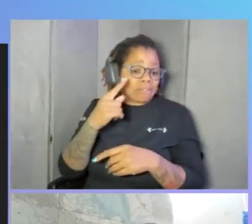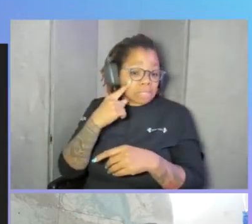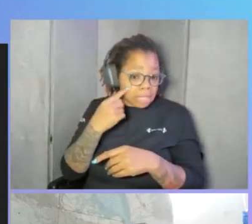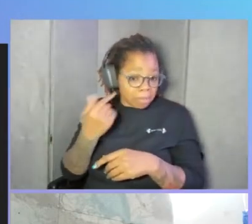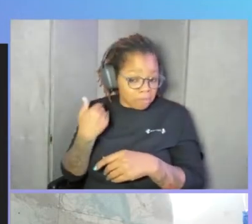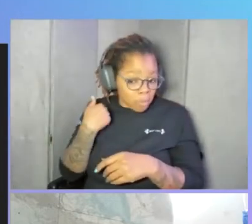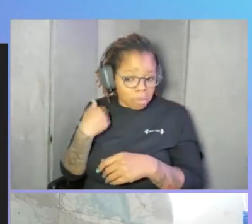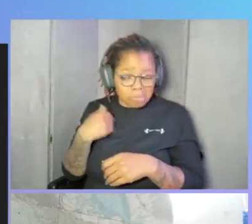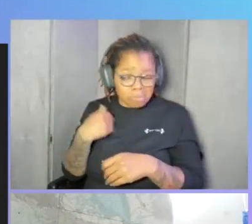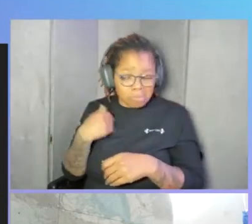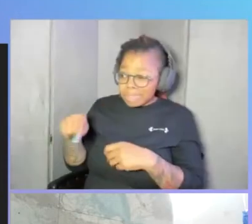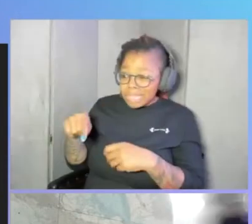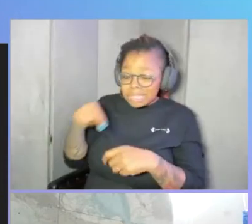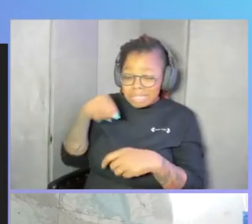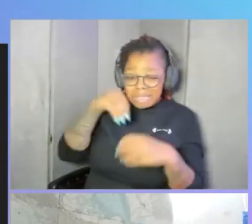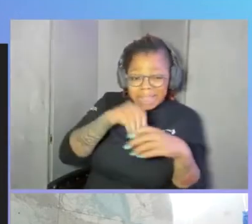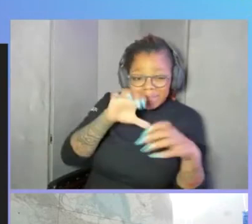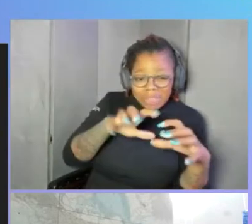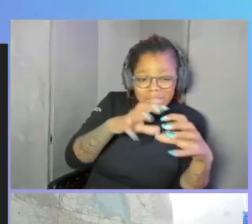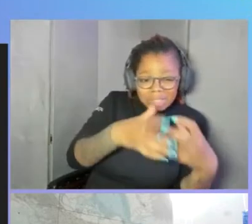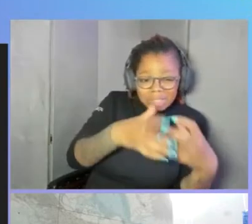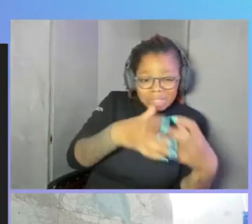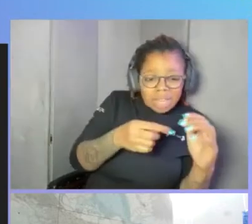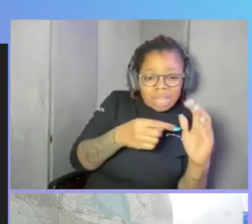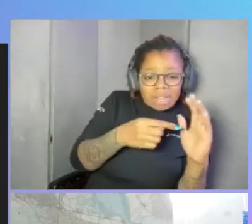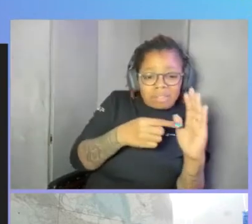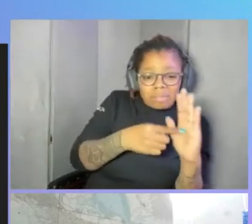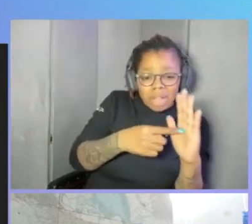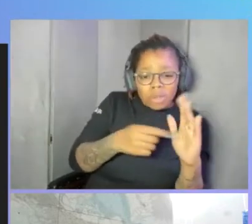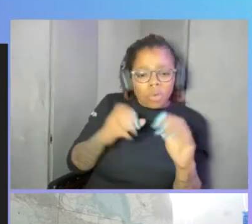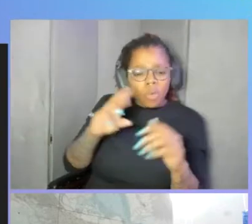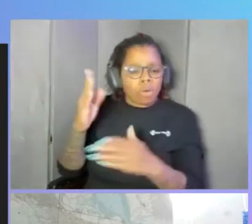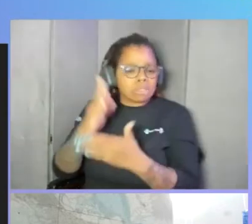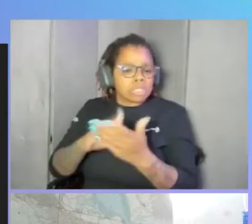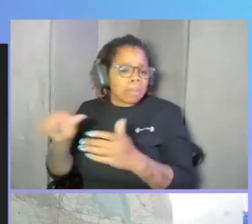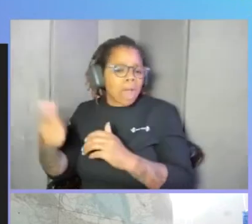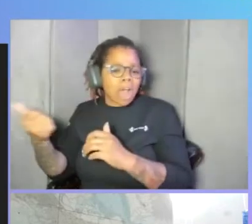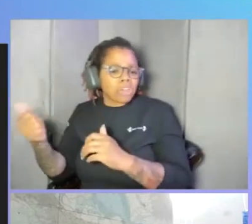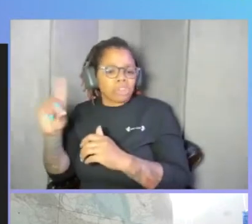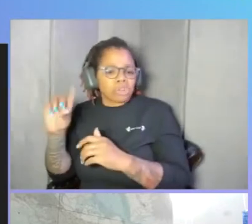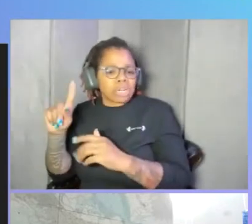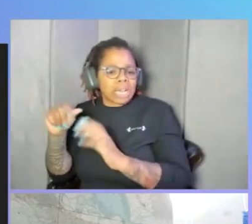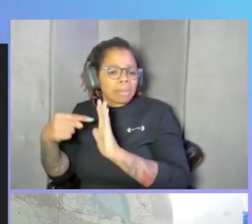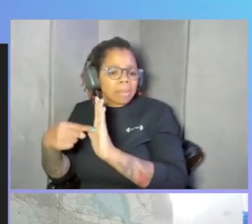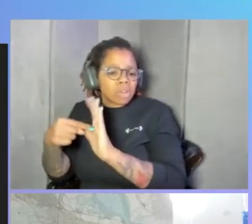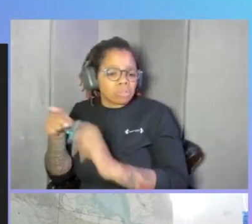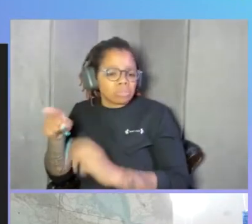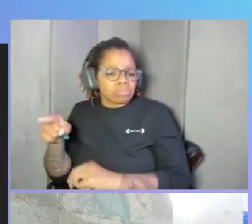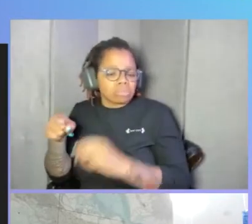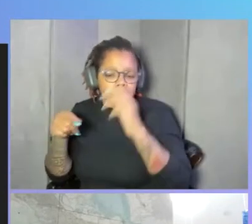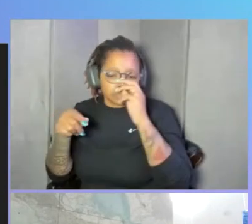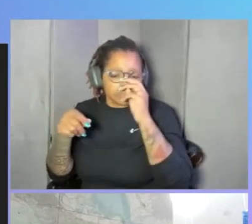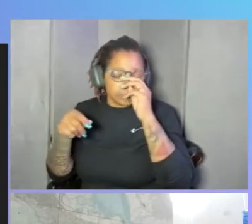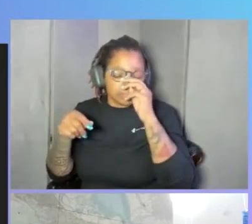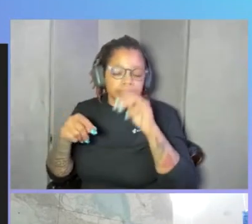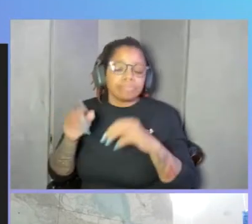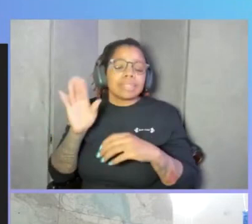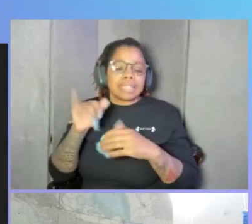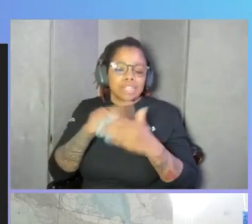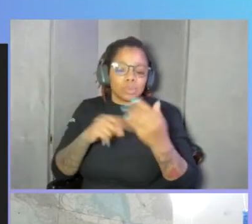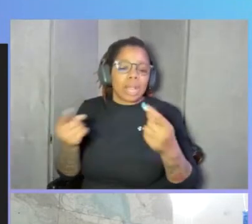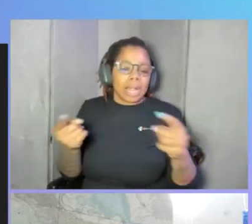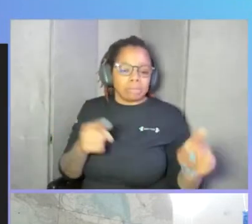fall into this data model or does this fall into some other data model? Okay, and that's what happens.